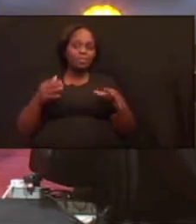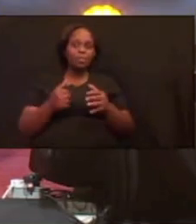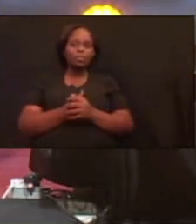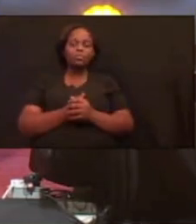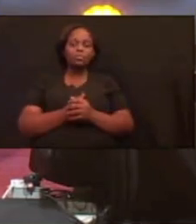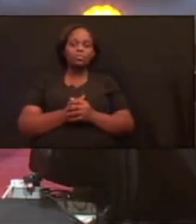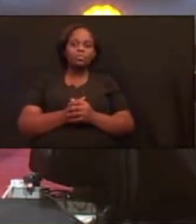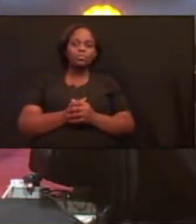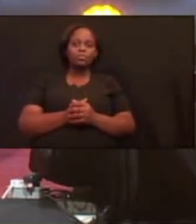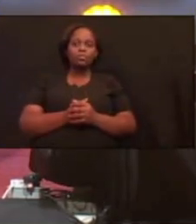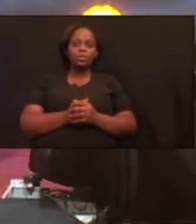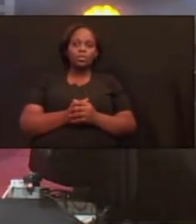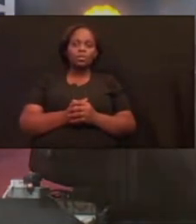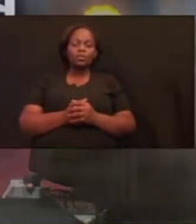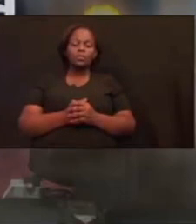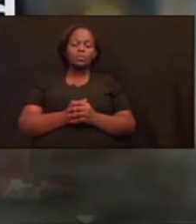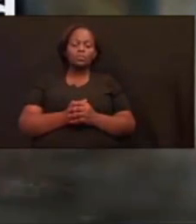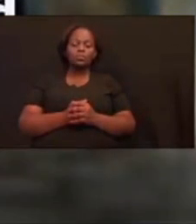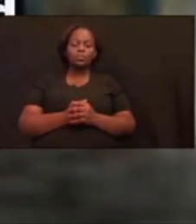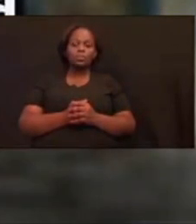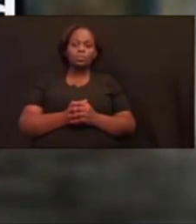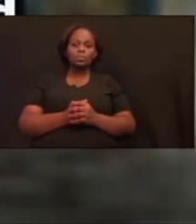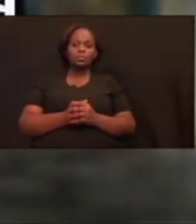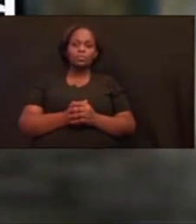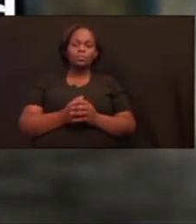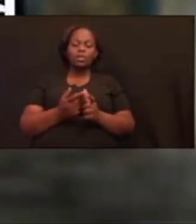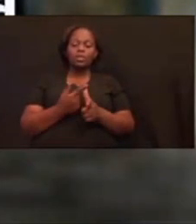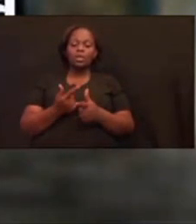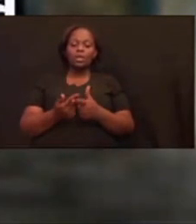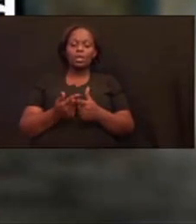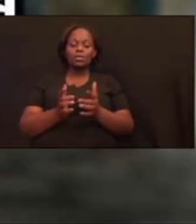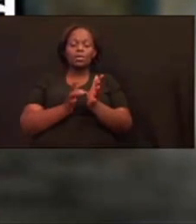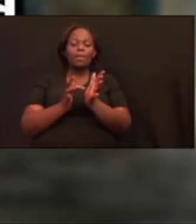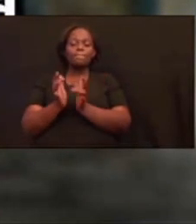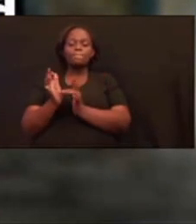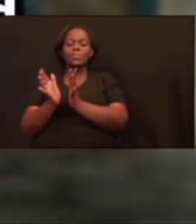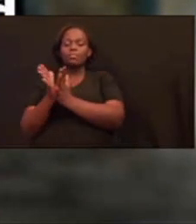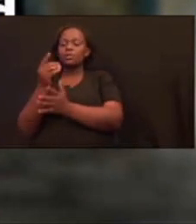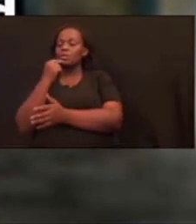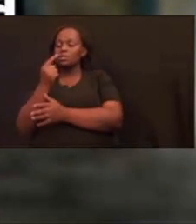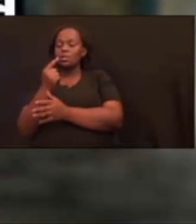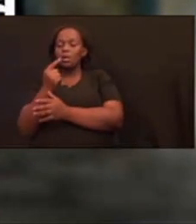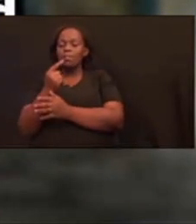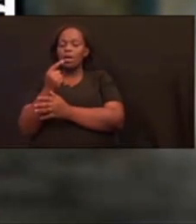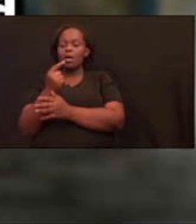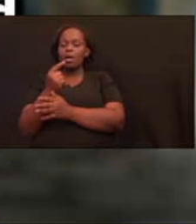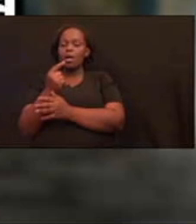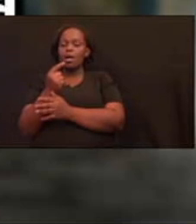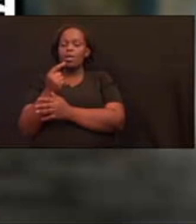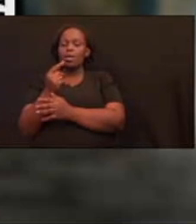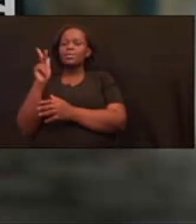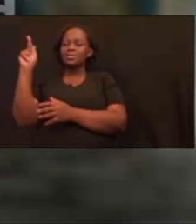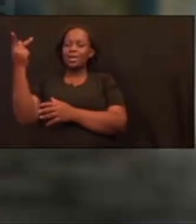were healed. And the Bible says there was great joy in Kenya. Yeah.